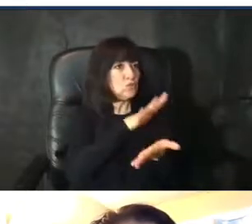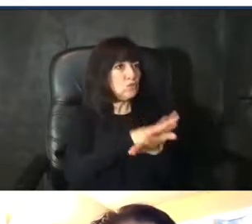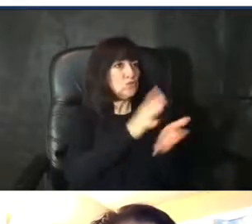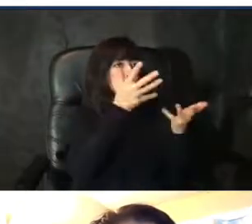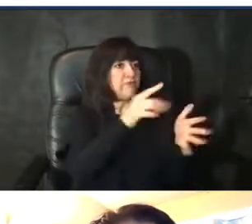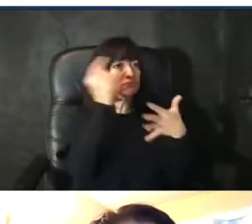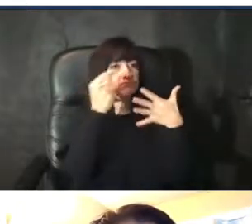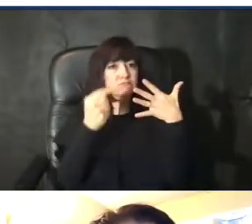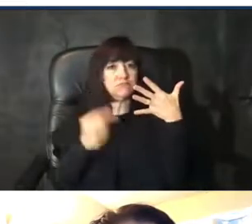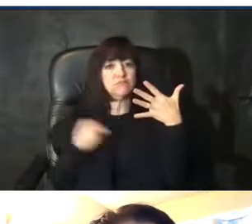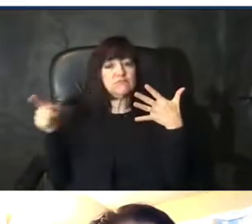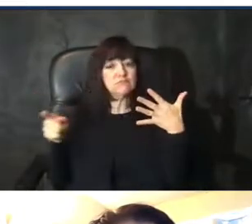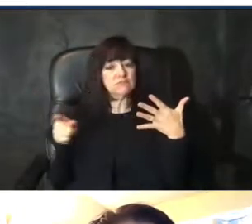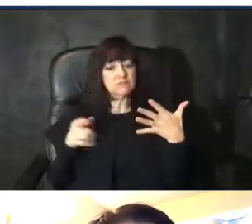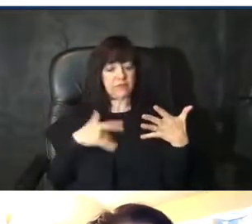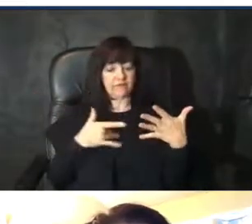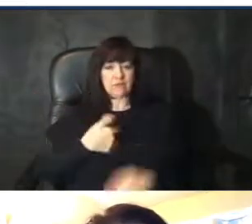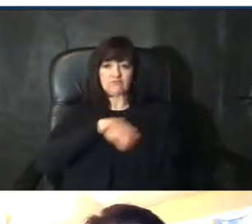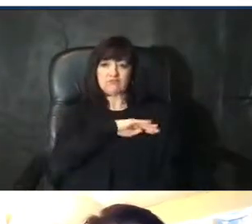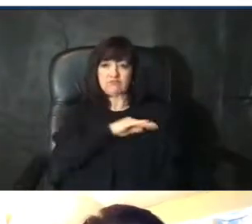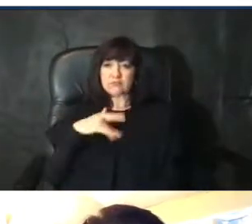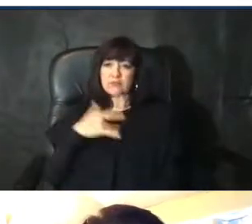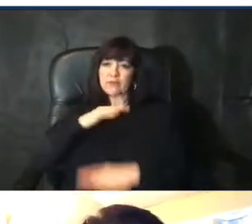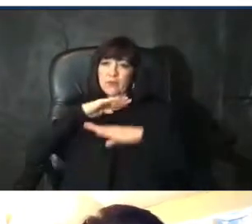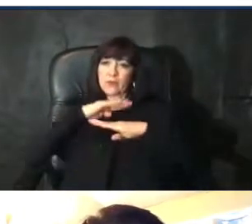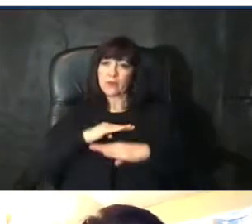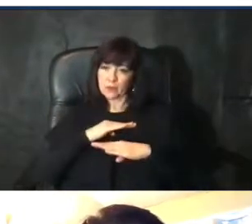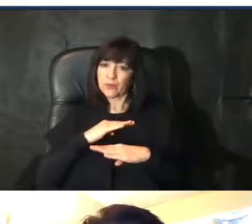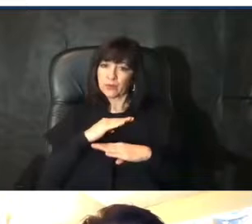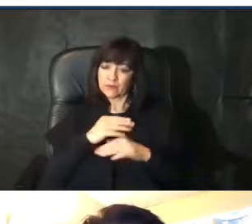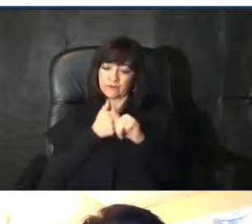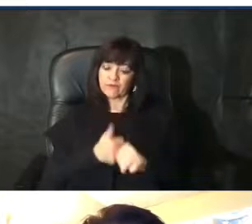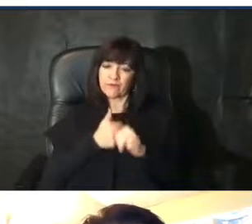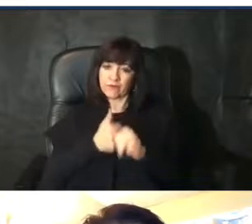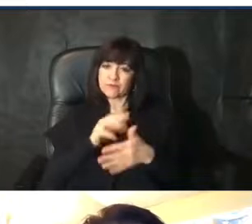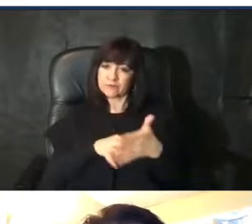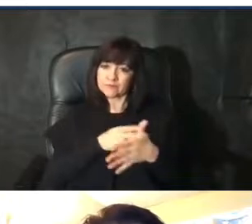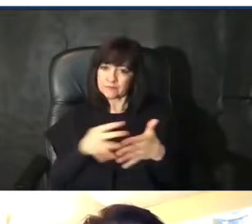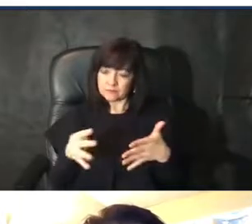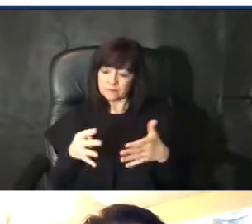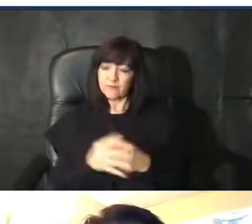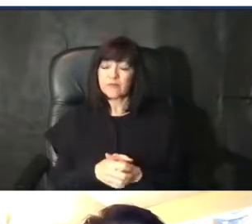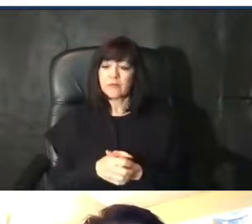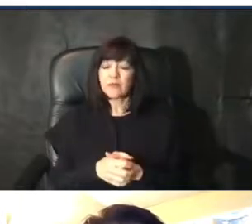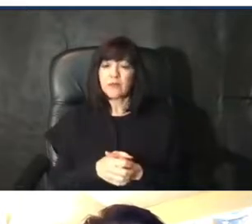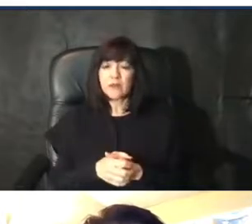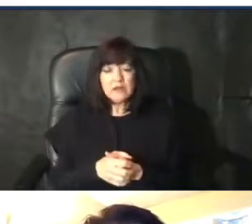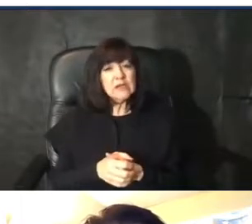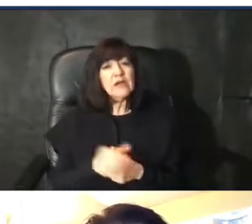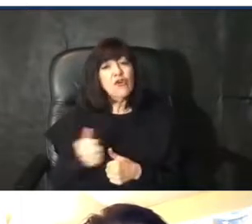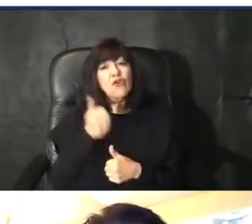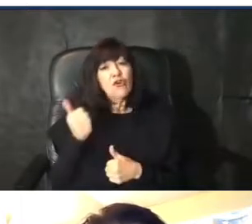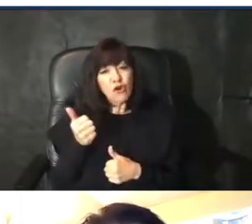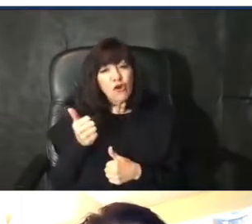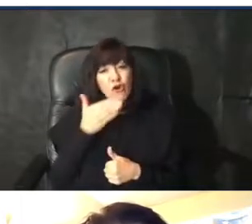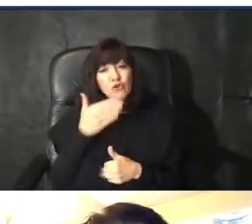So also some children may need to express and actually like feel the feelings they're having. And so helping to